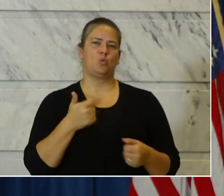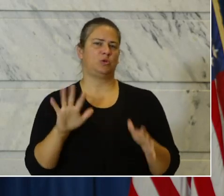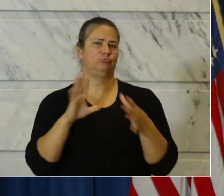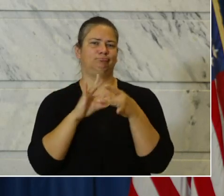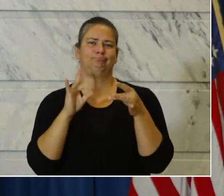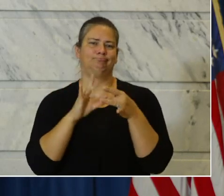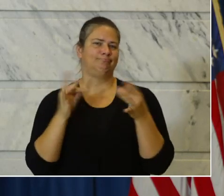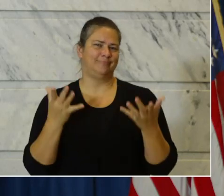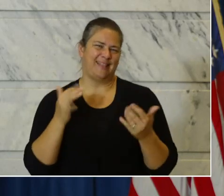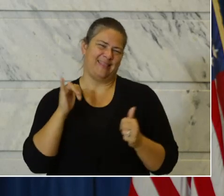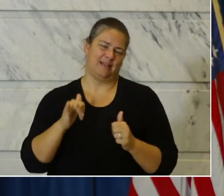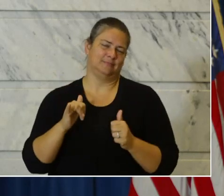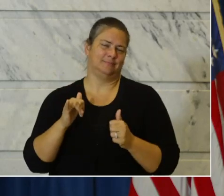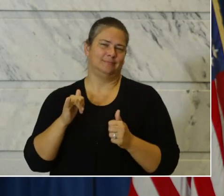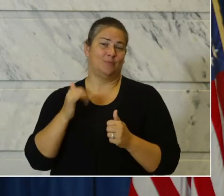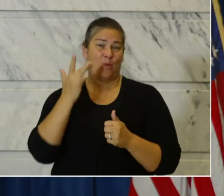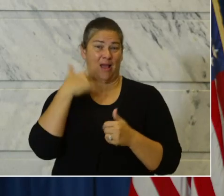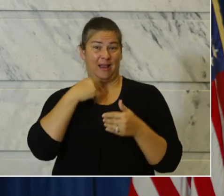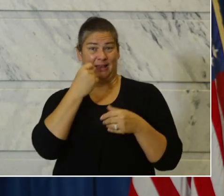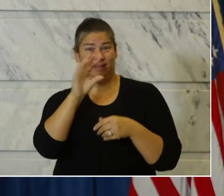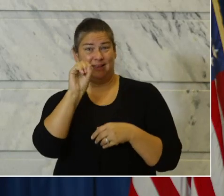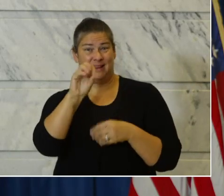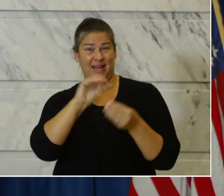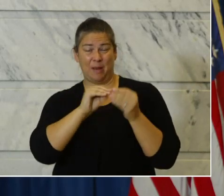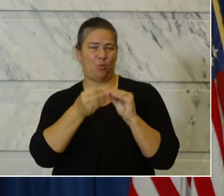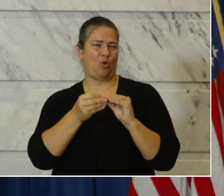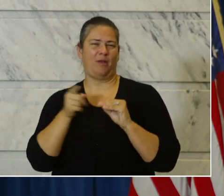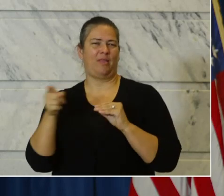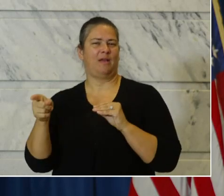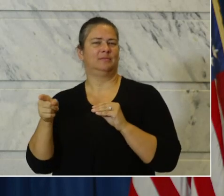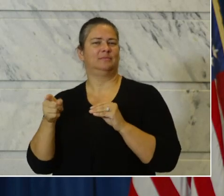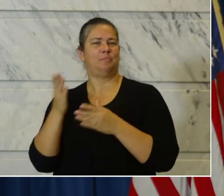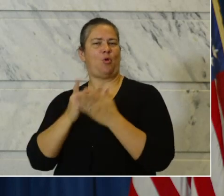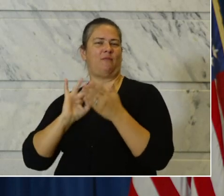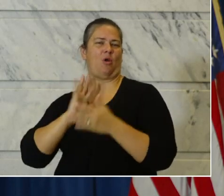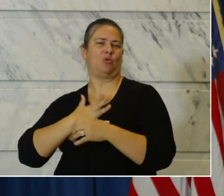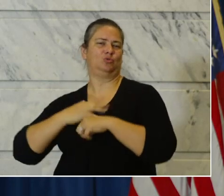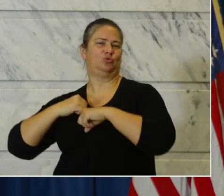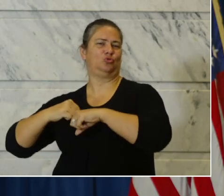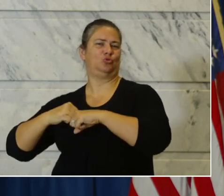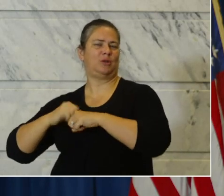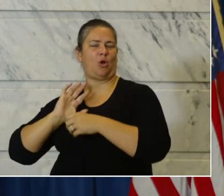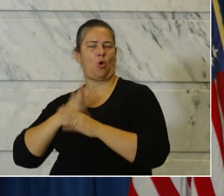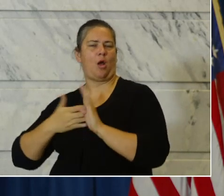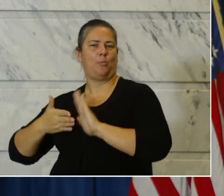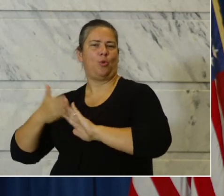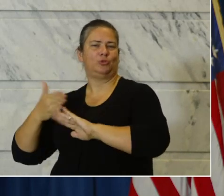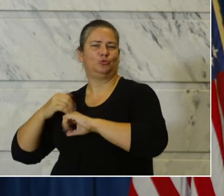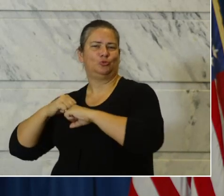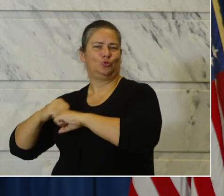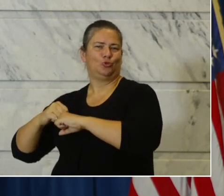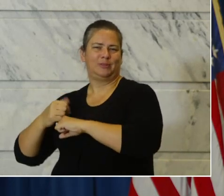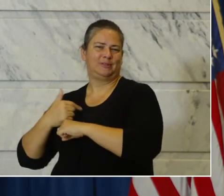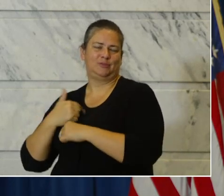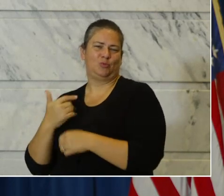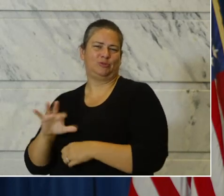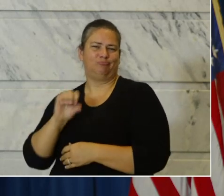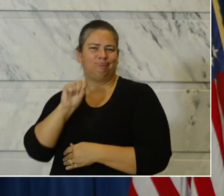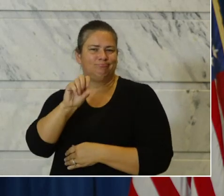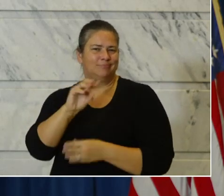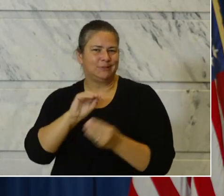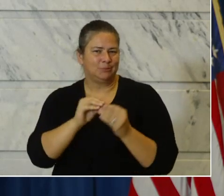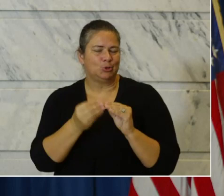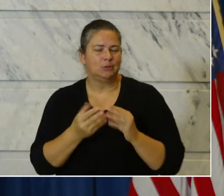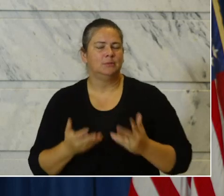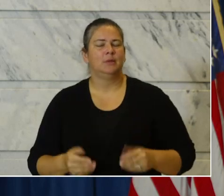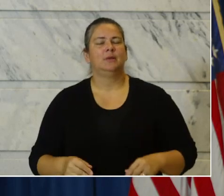That's part of the operational security of those individuals. We will, again,